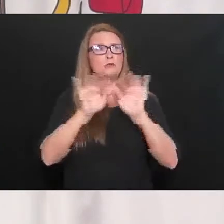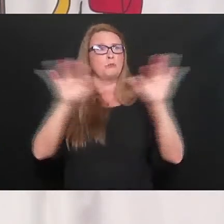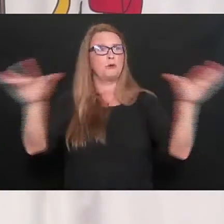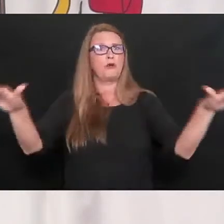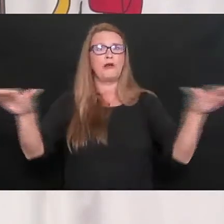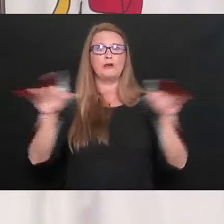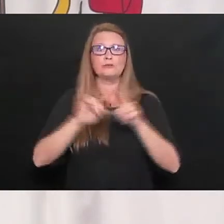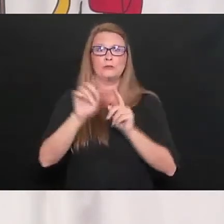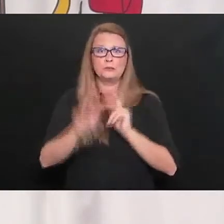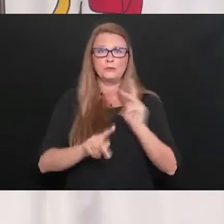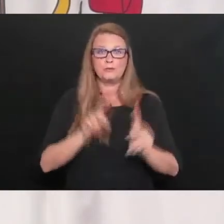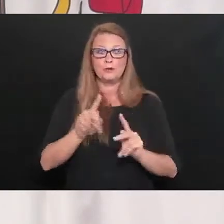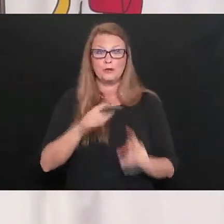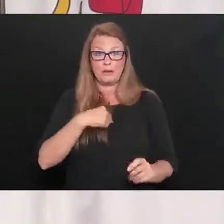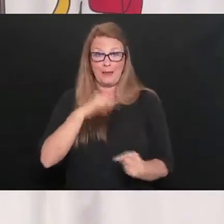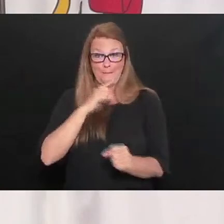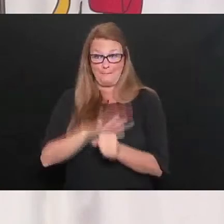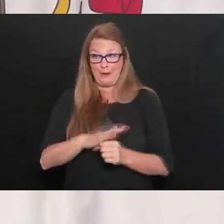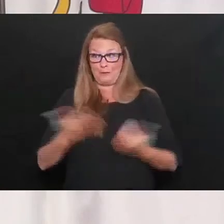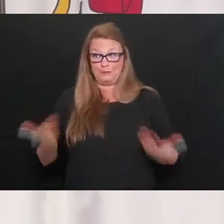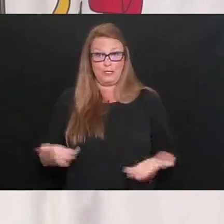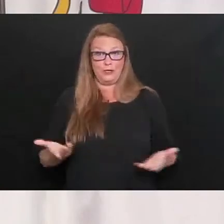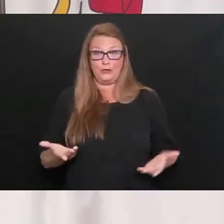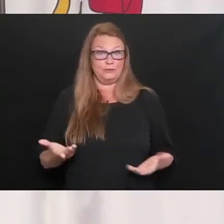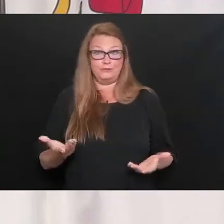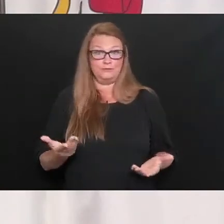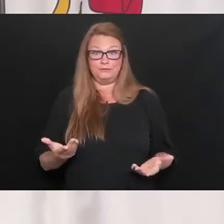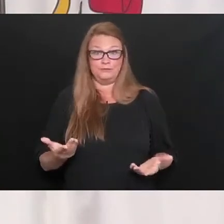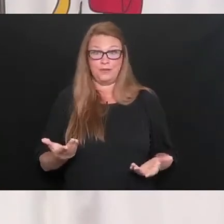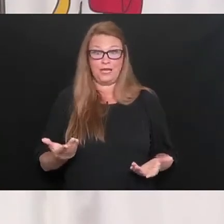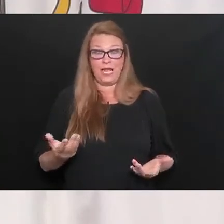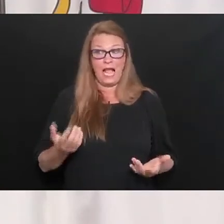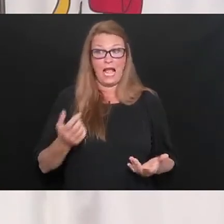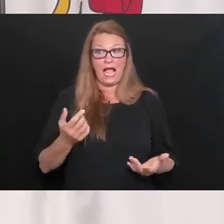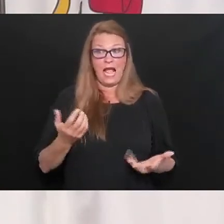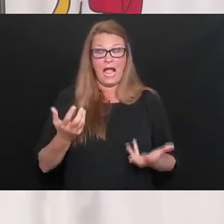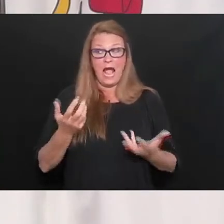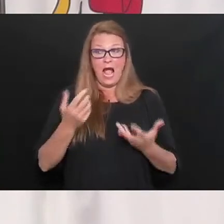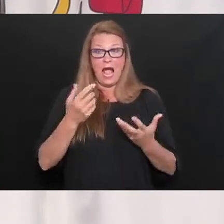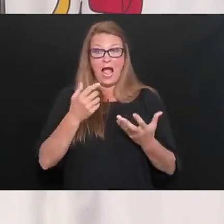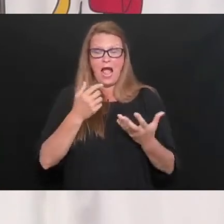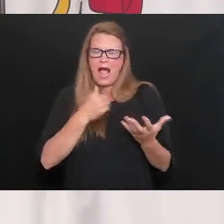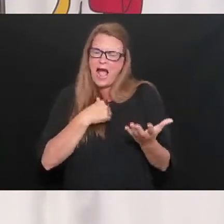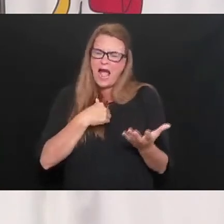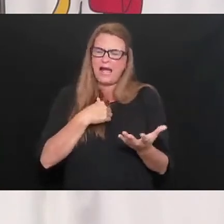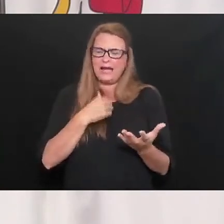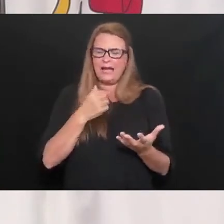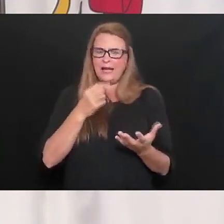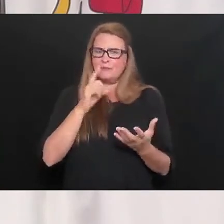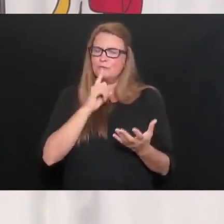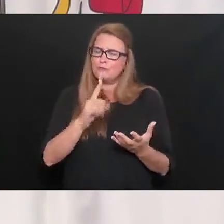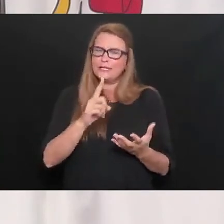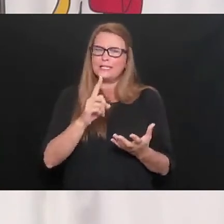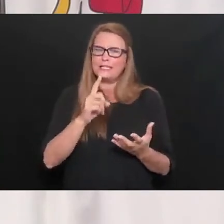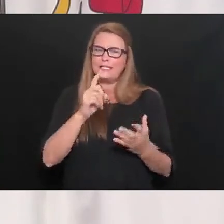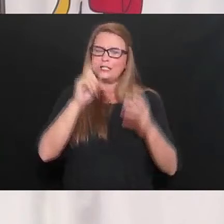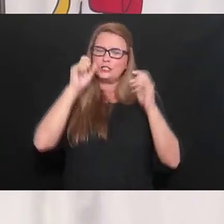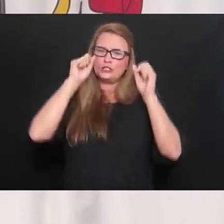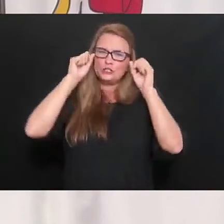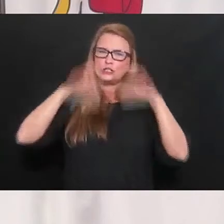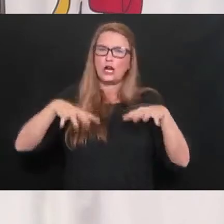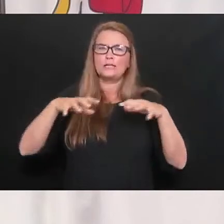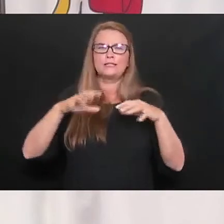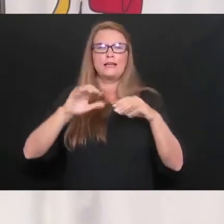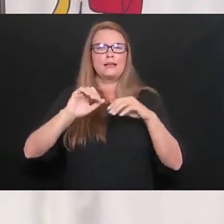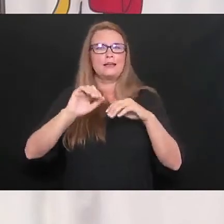I promise you that from my standpoint, I don't want to perpetuate leaks and everything, but I'm amazed how